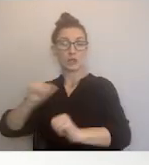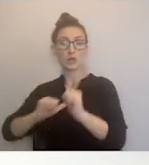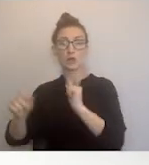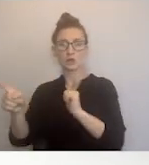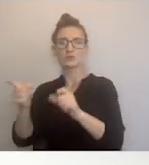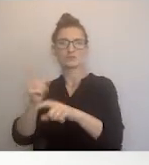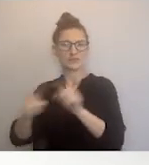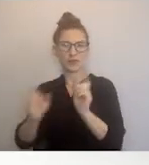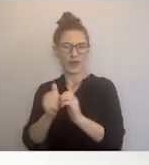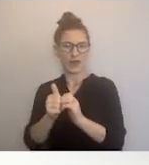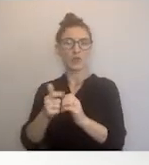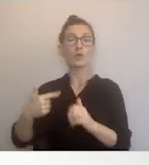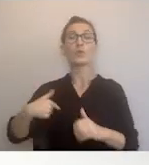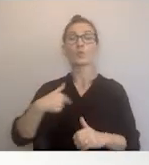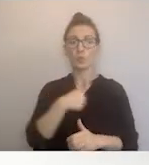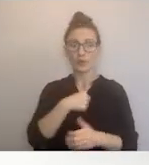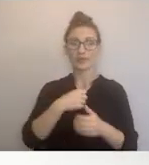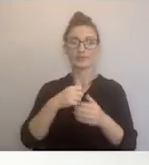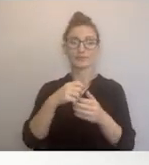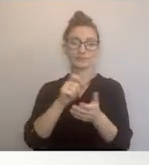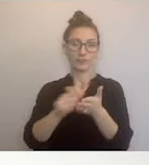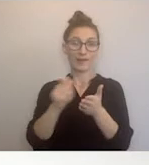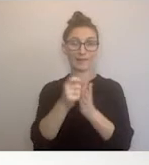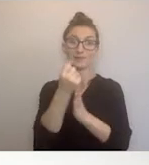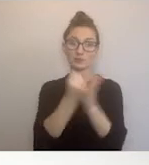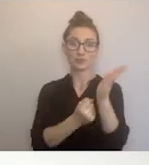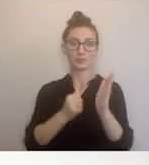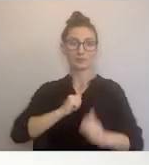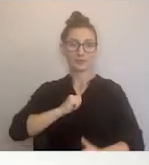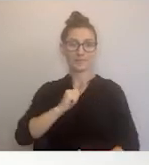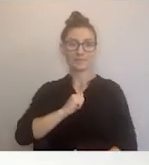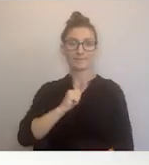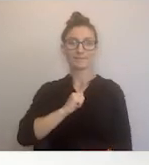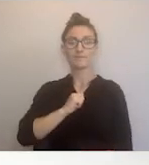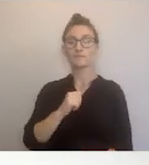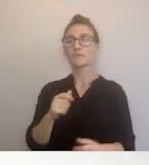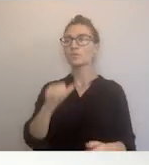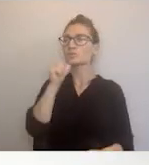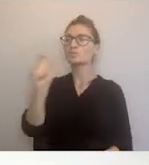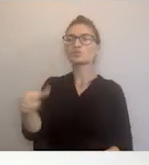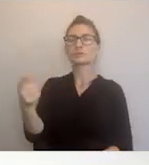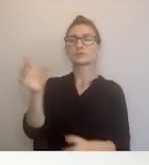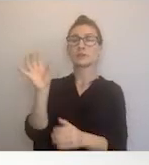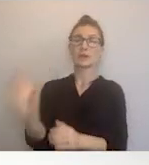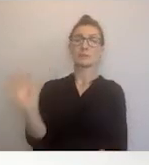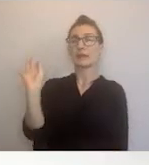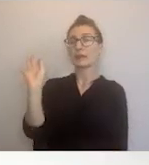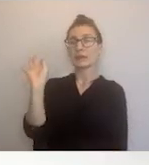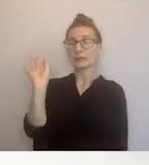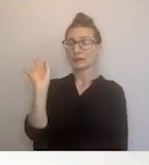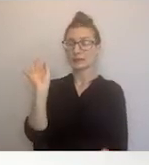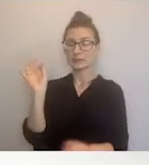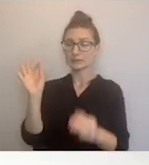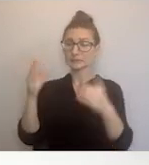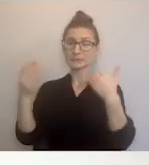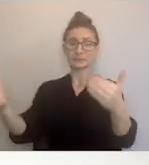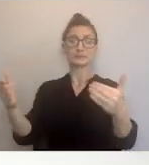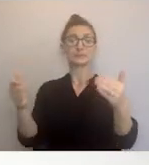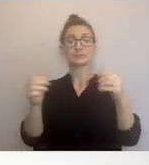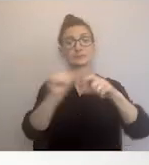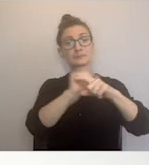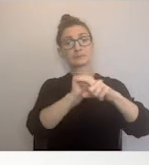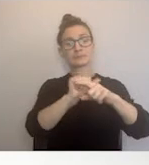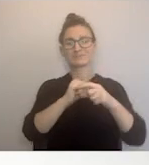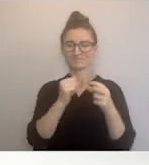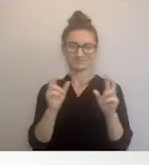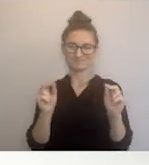exist is that we do write a lot of the stuff in-house. We like to write scripts based off the students versus just choosing like Aladdin Jr. and trying